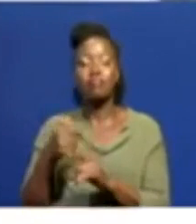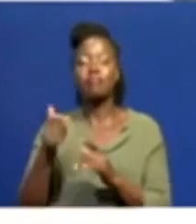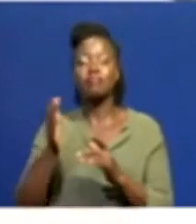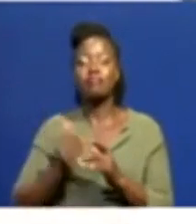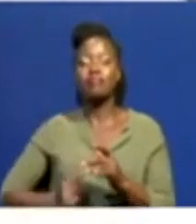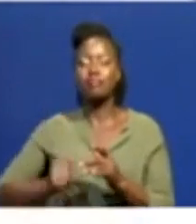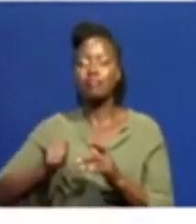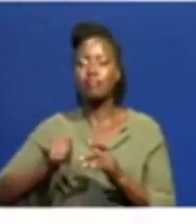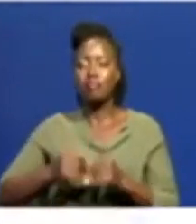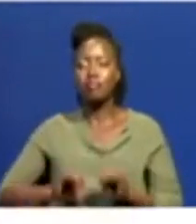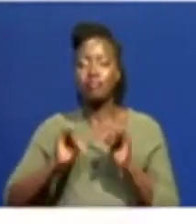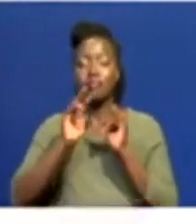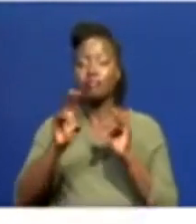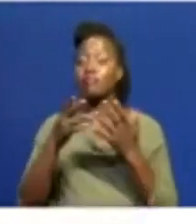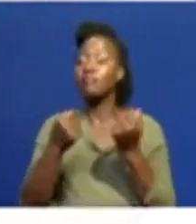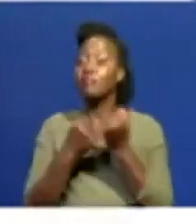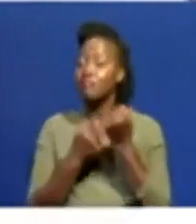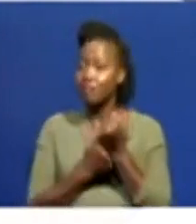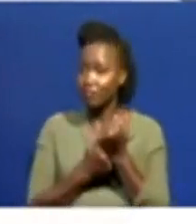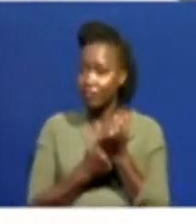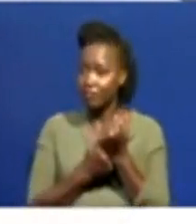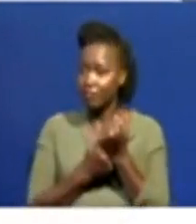and see how we can support